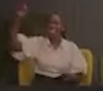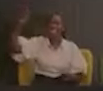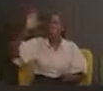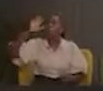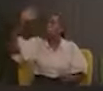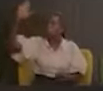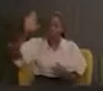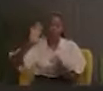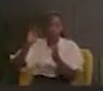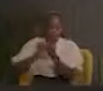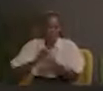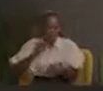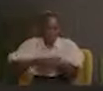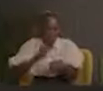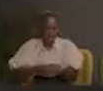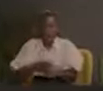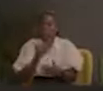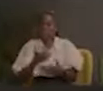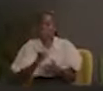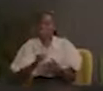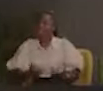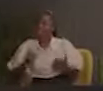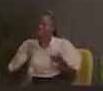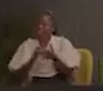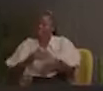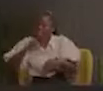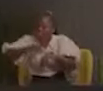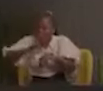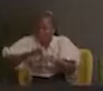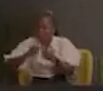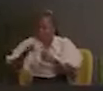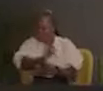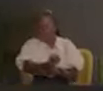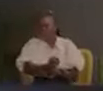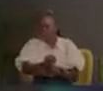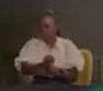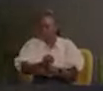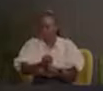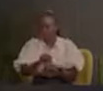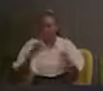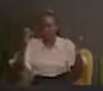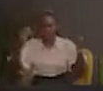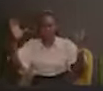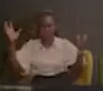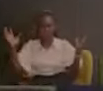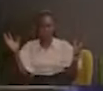time. There are things in life that have a timing to them. Hallelujah.